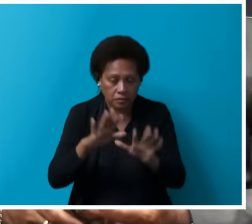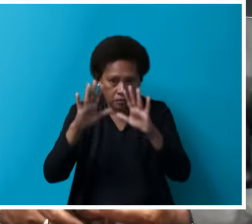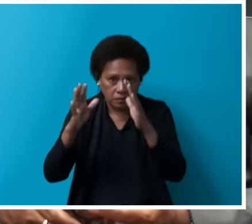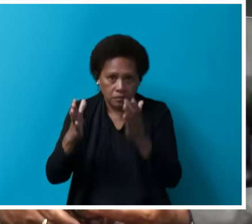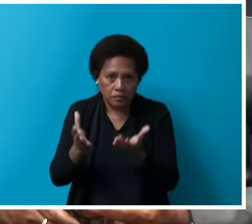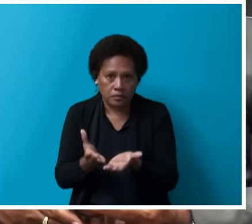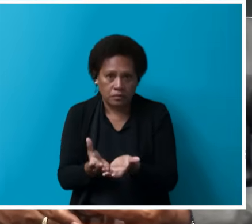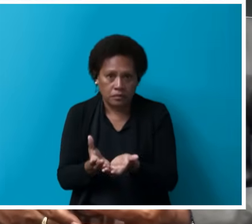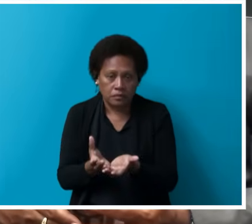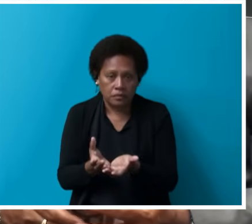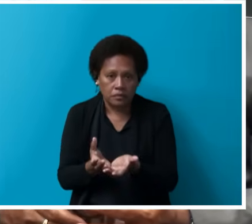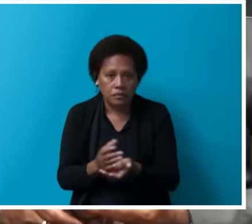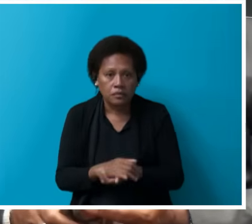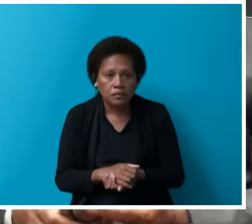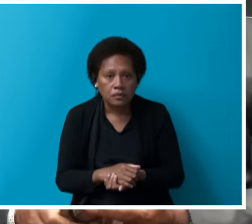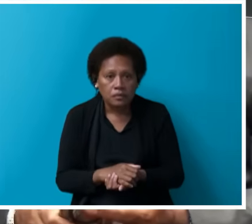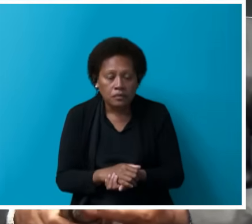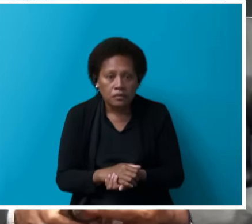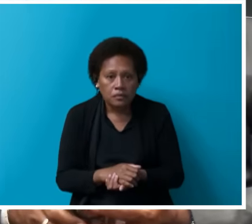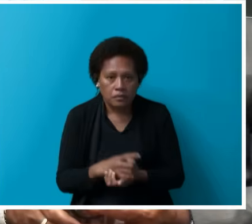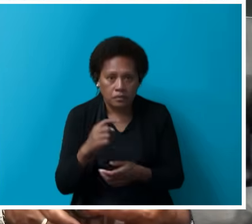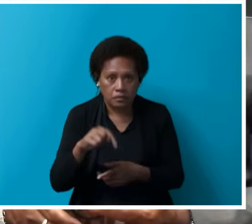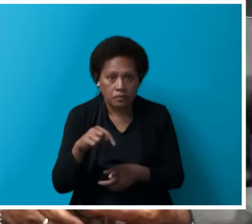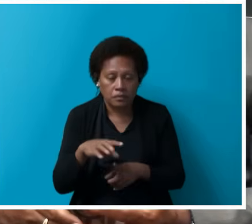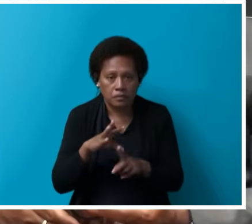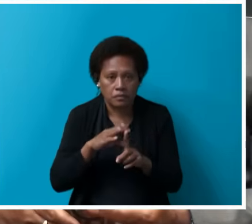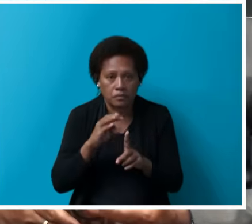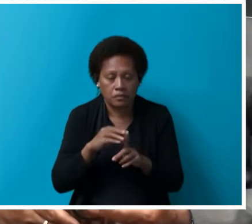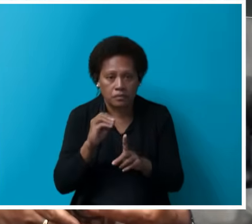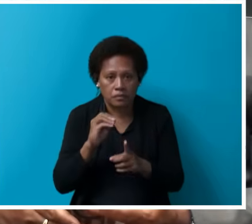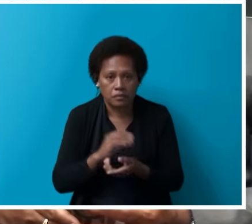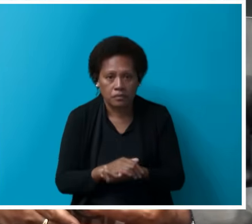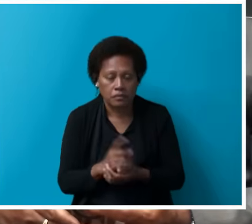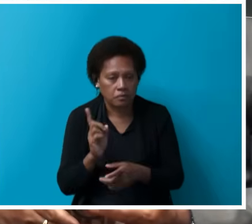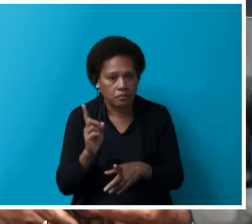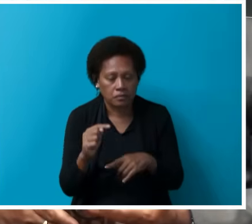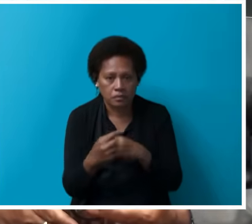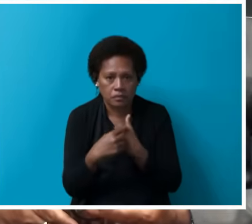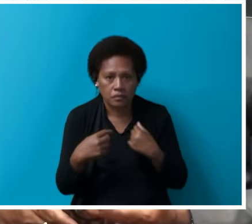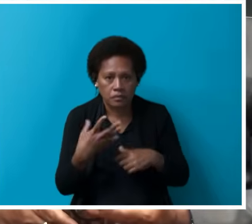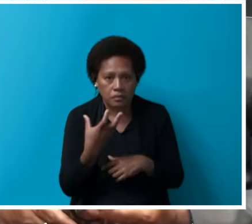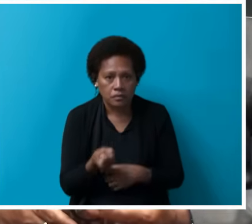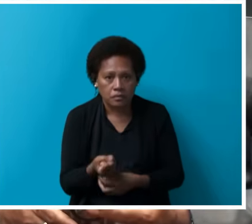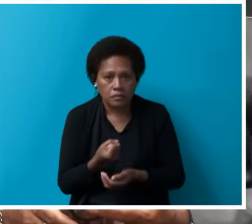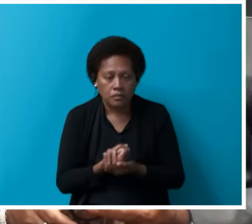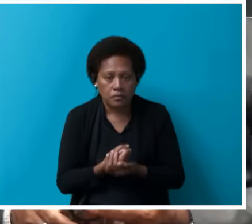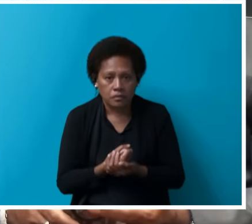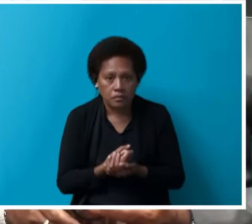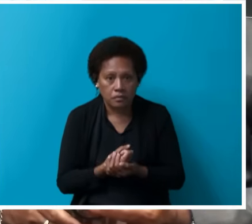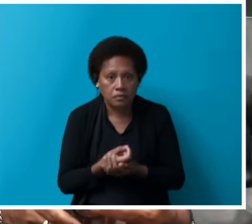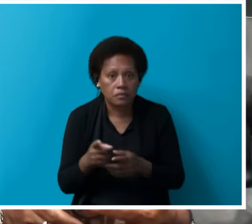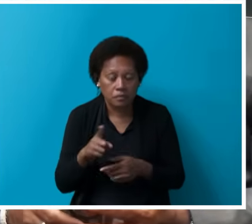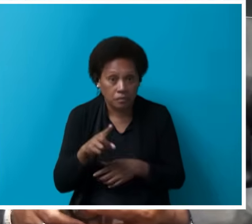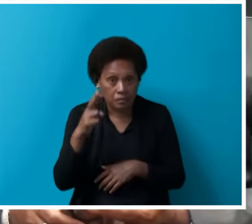This is an example of what we had. So, and the reason why I'm saying